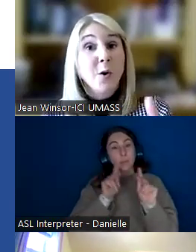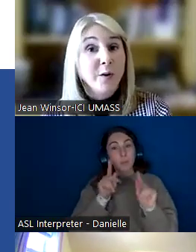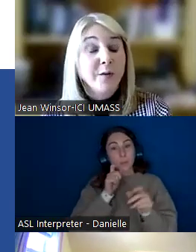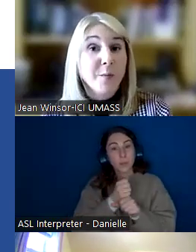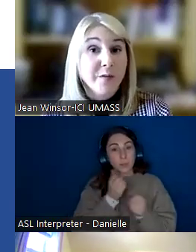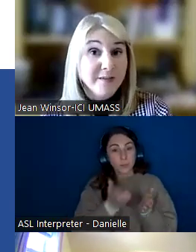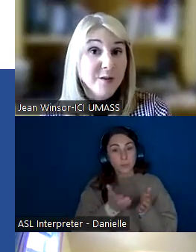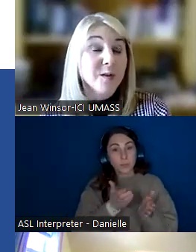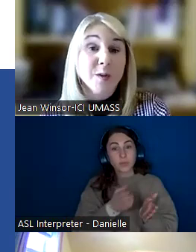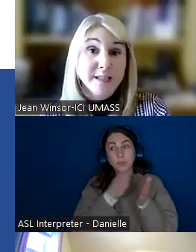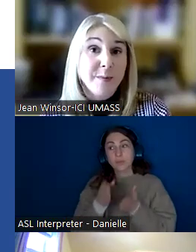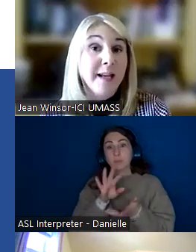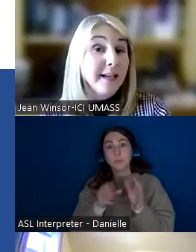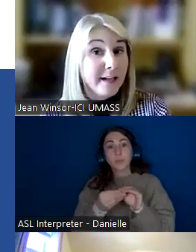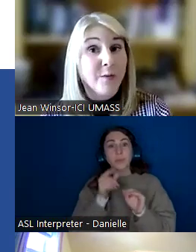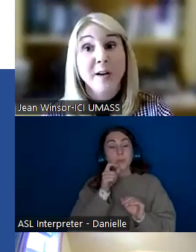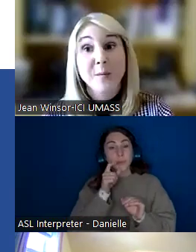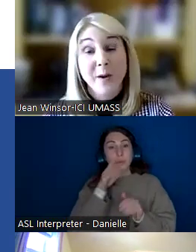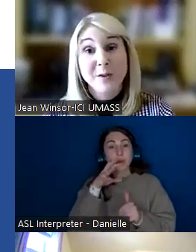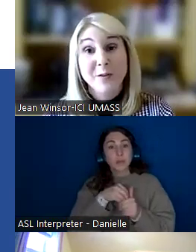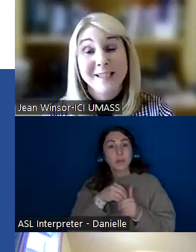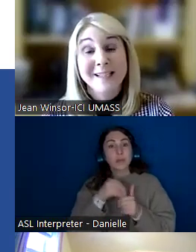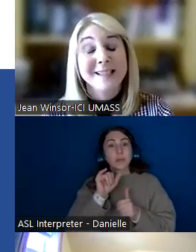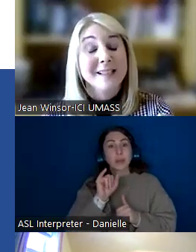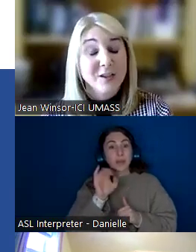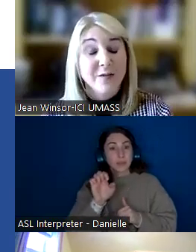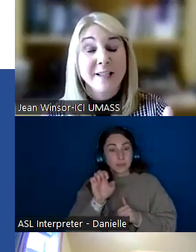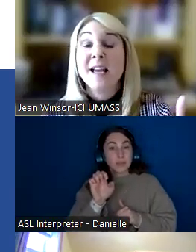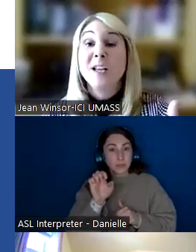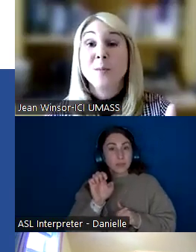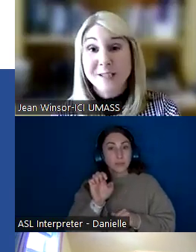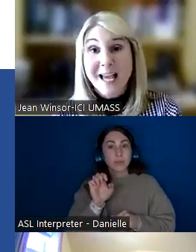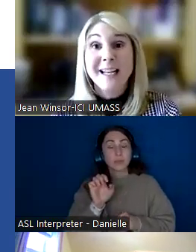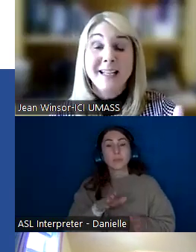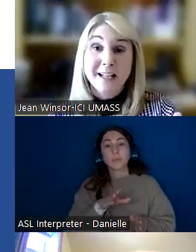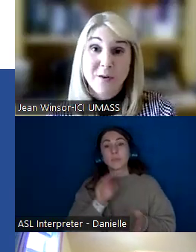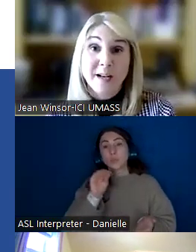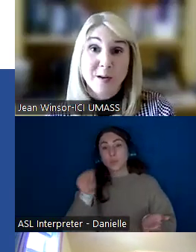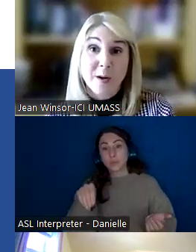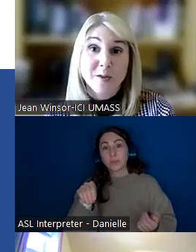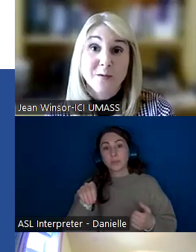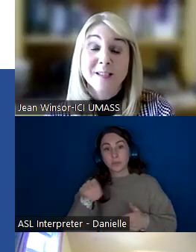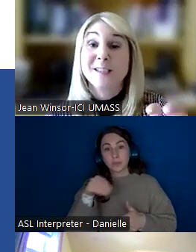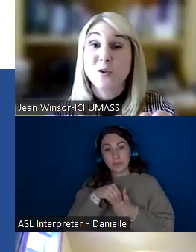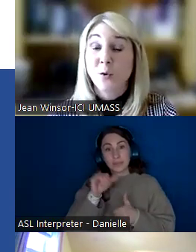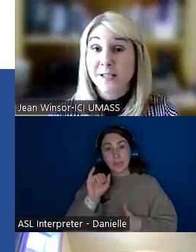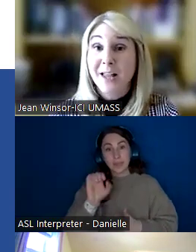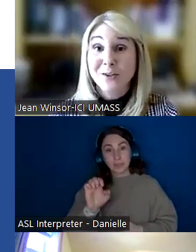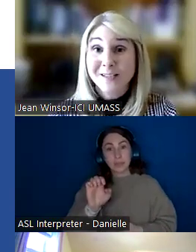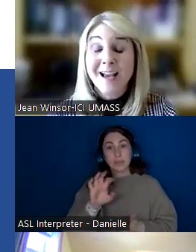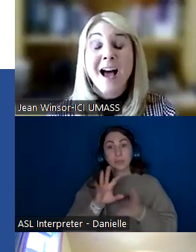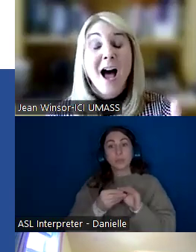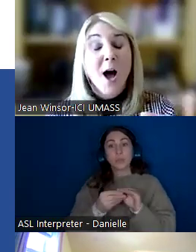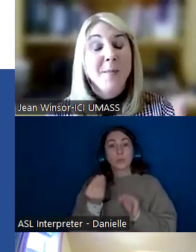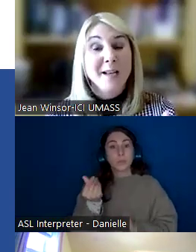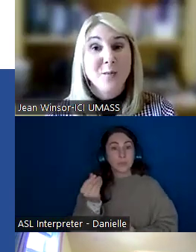the total number of individuals participating in an integrated employment service, the percent in the integrated employment services, the total